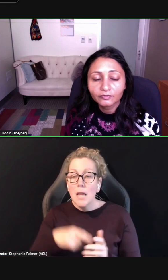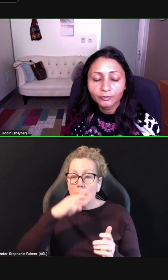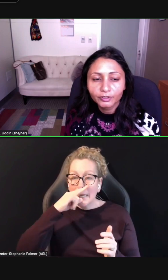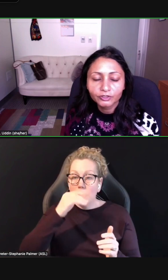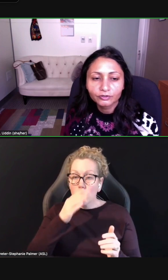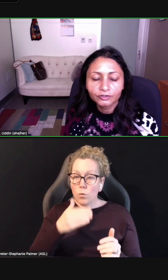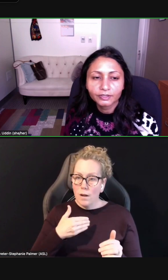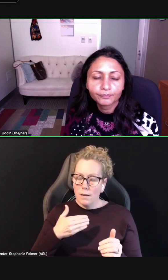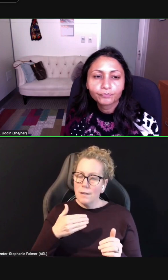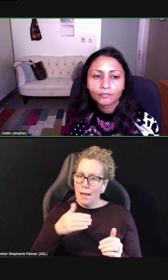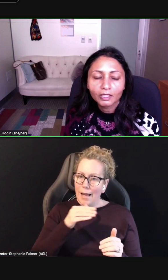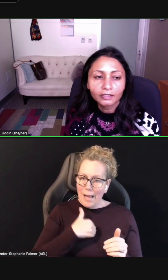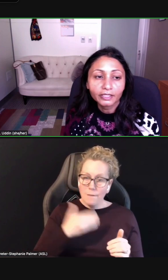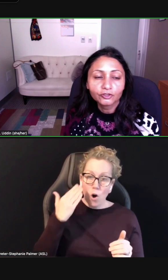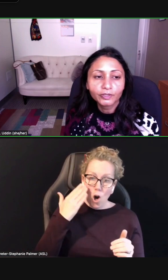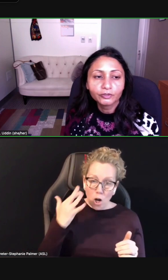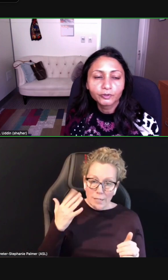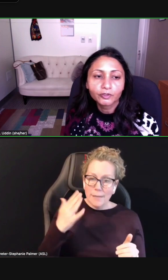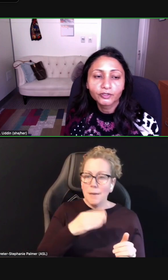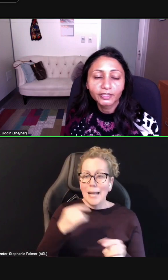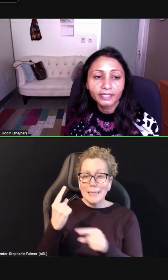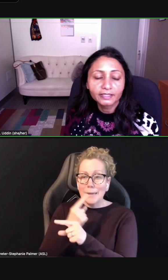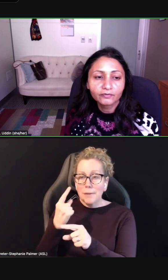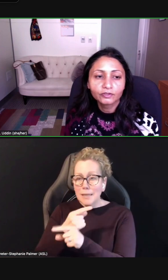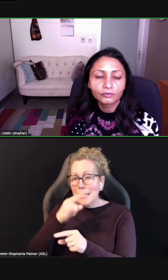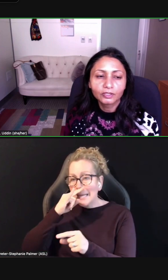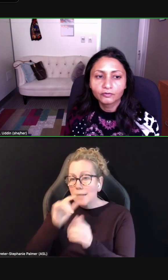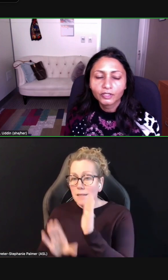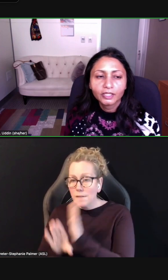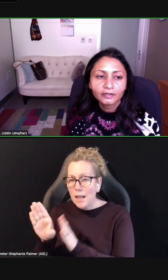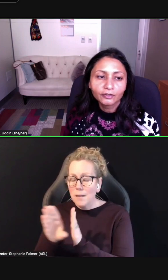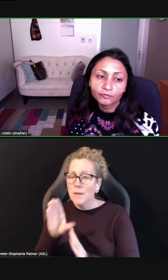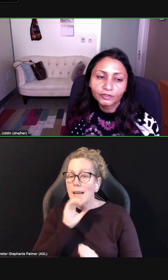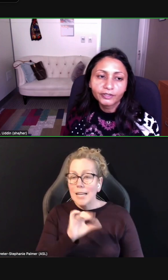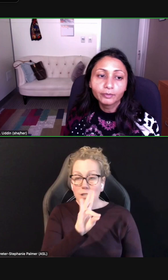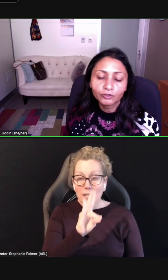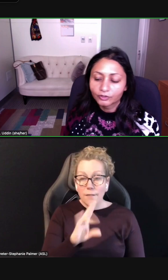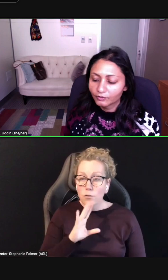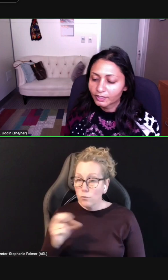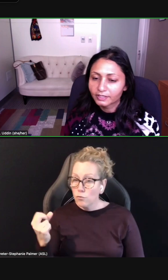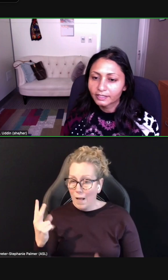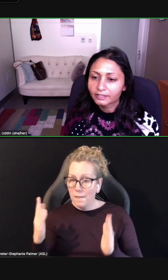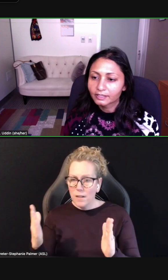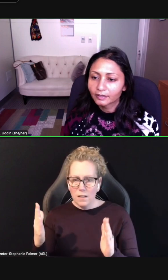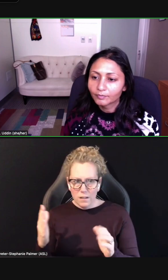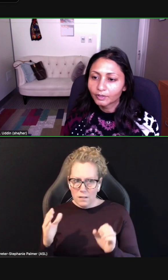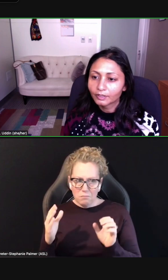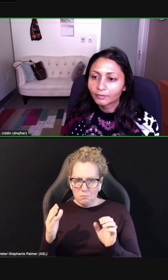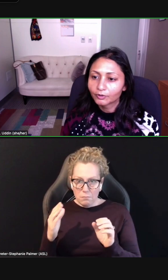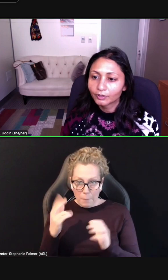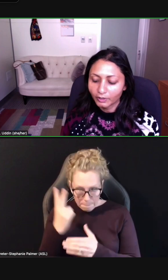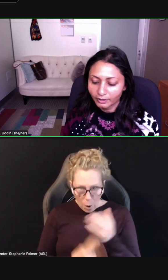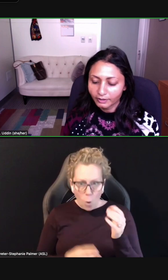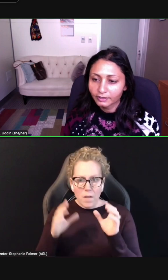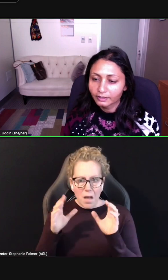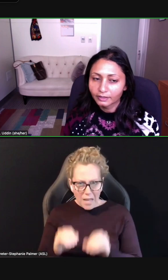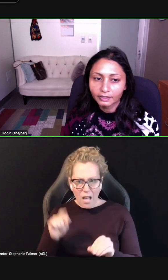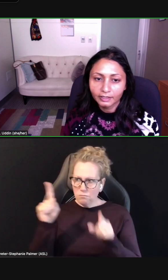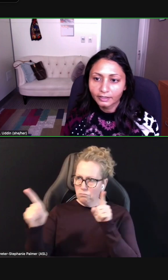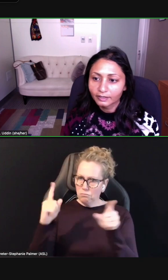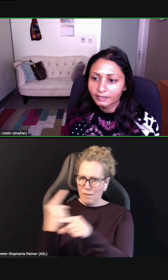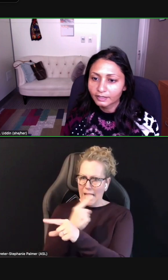with autism, and typically developing children in the age range we were looking at, 7 to 12, they're able to do this test pretty well